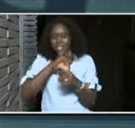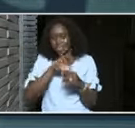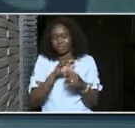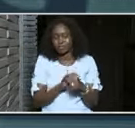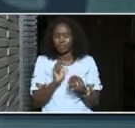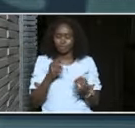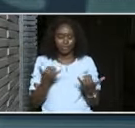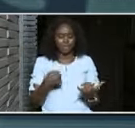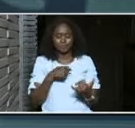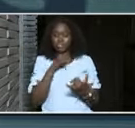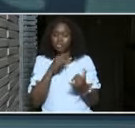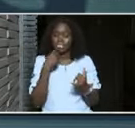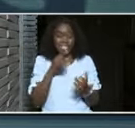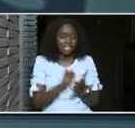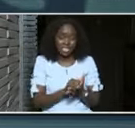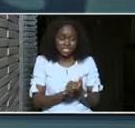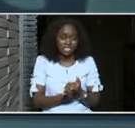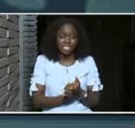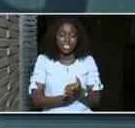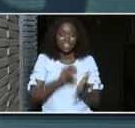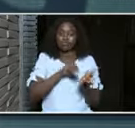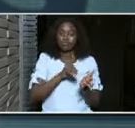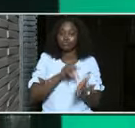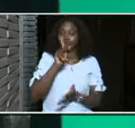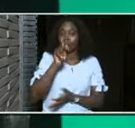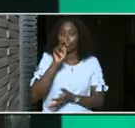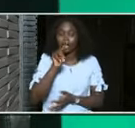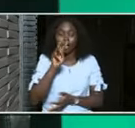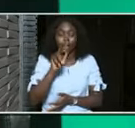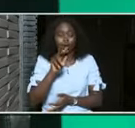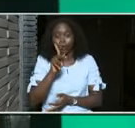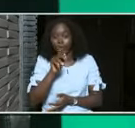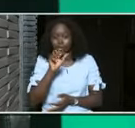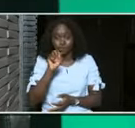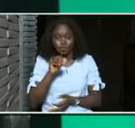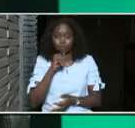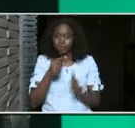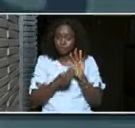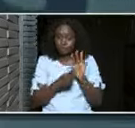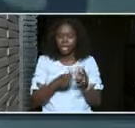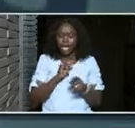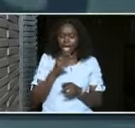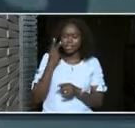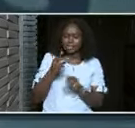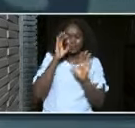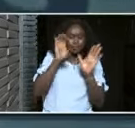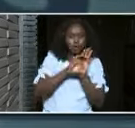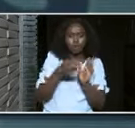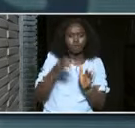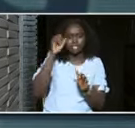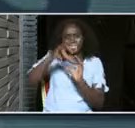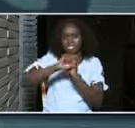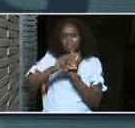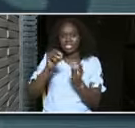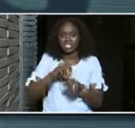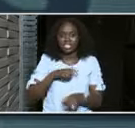Kwankwaso is not popular. I see him being popular, maybe in the cities. I saw the picture of his campaign in Lagos. That was the day he